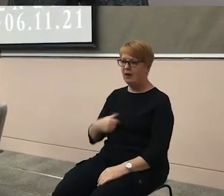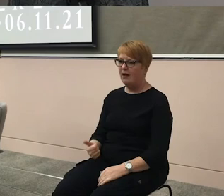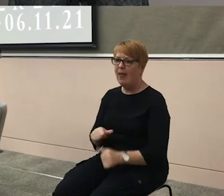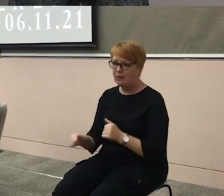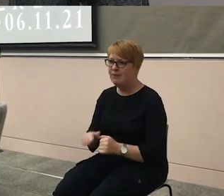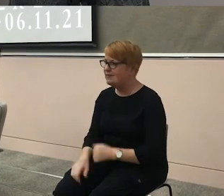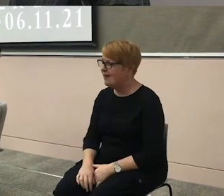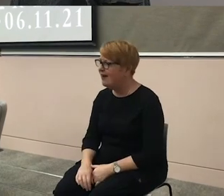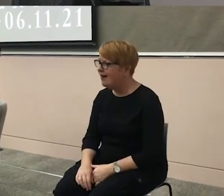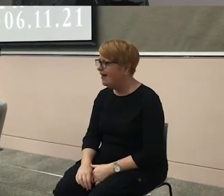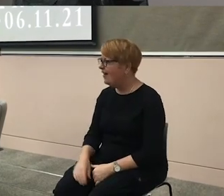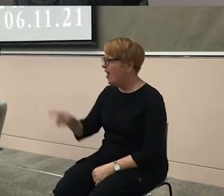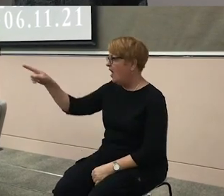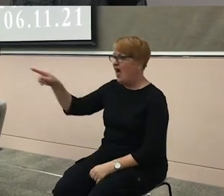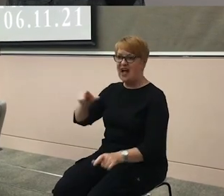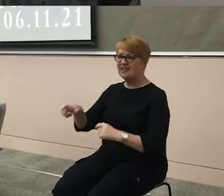what we were doing in the middle of a